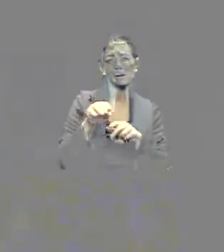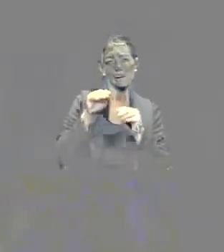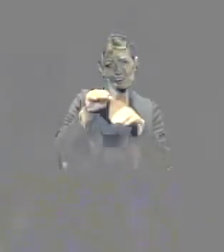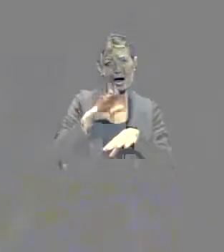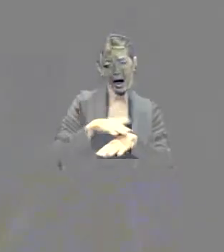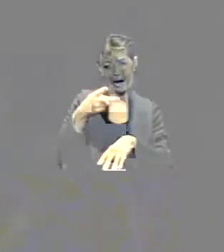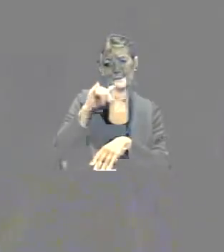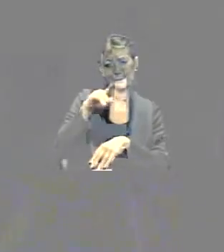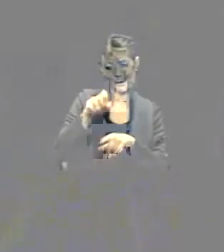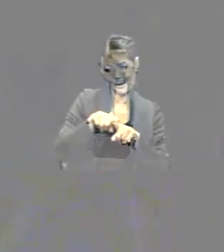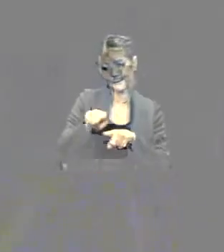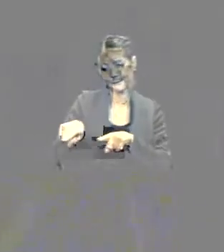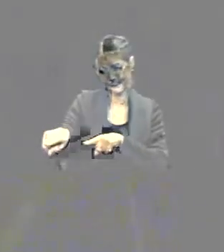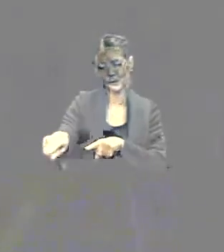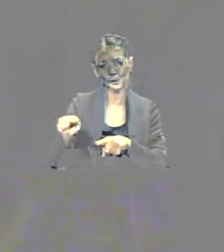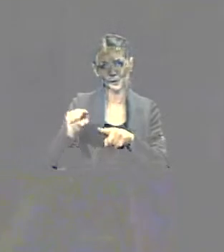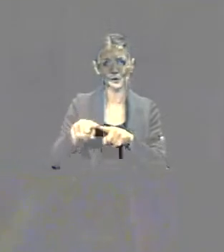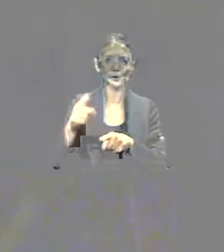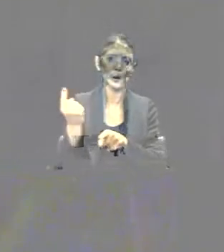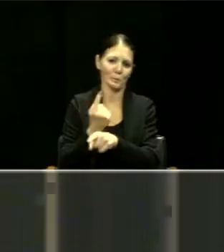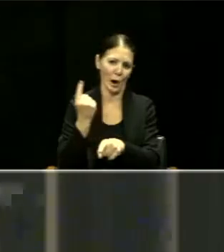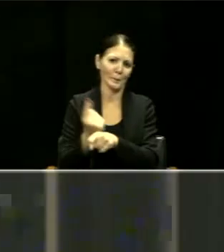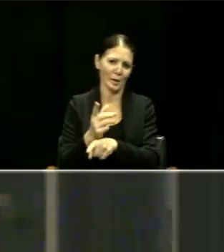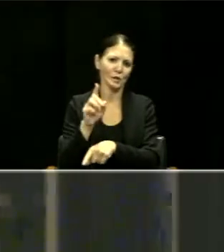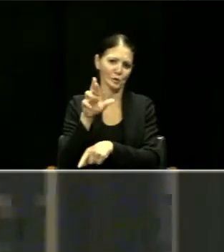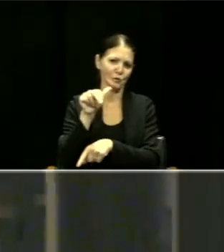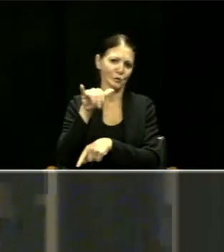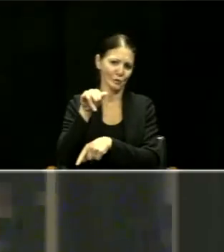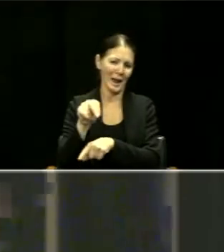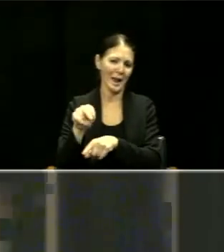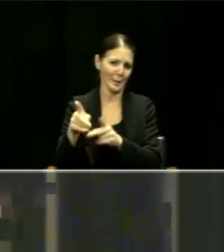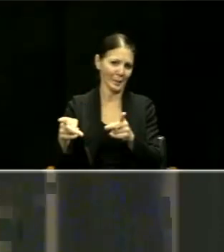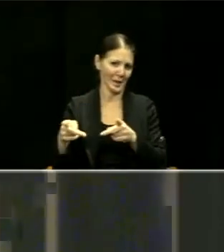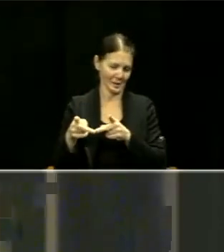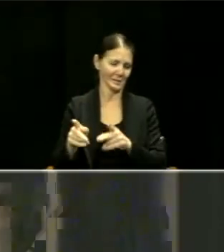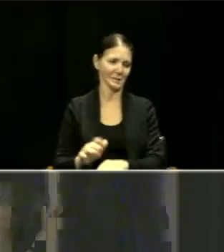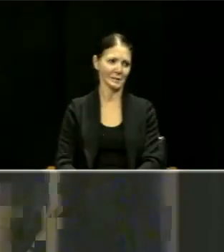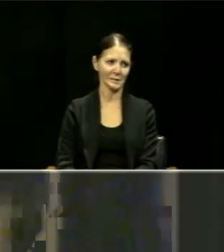this enlarged and properly sized drain pipe.